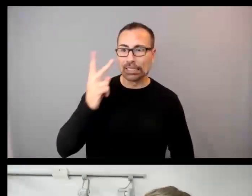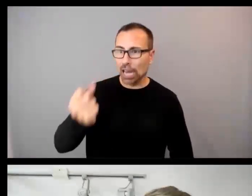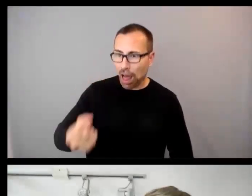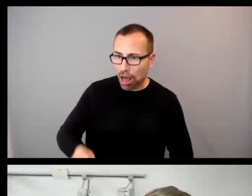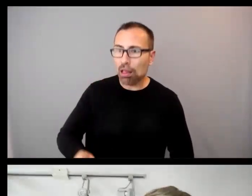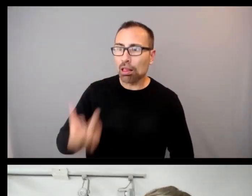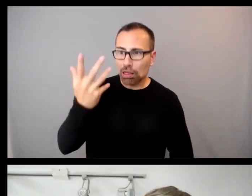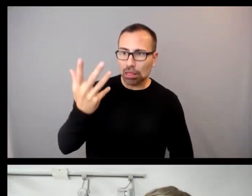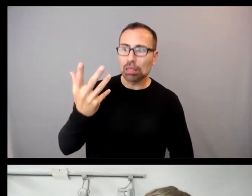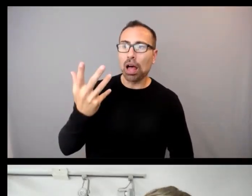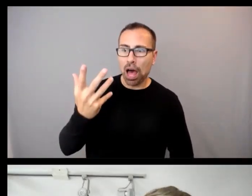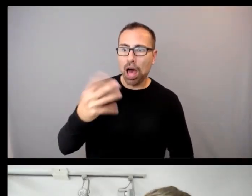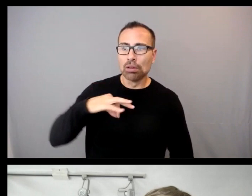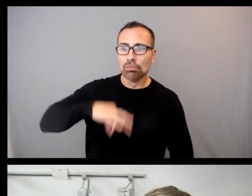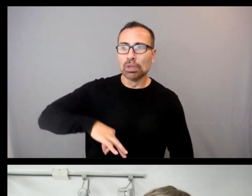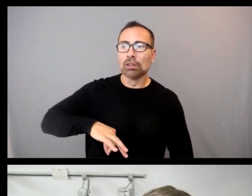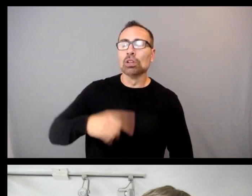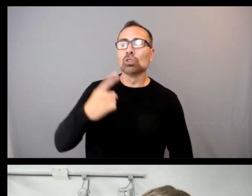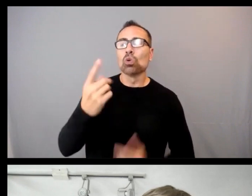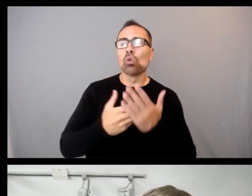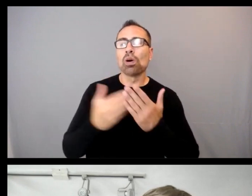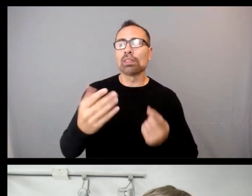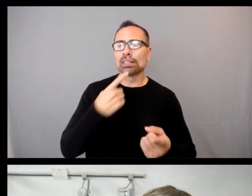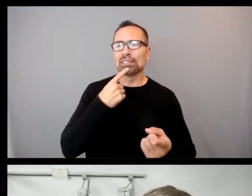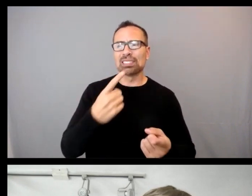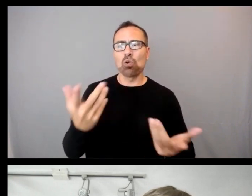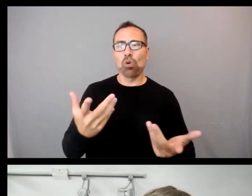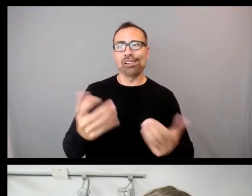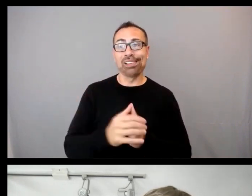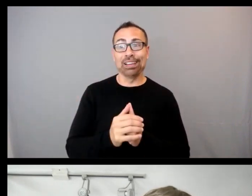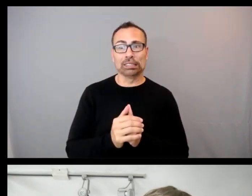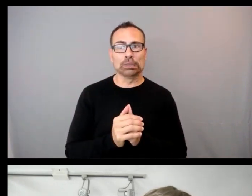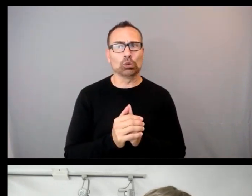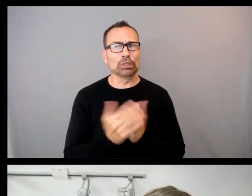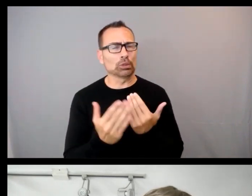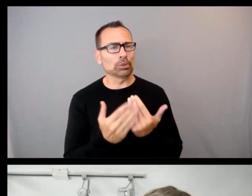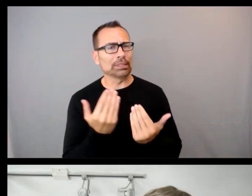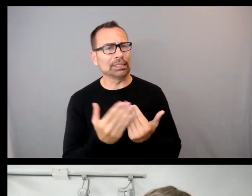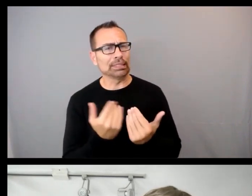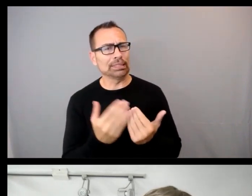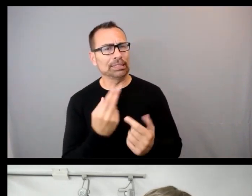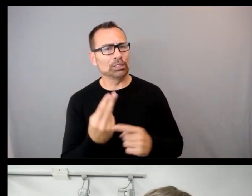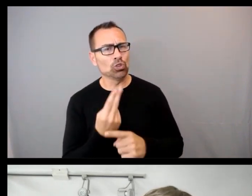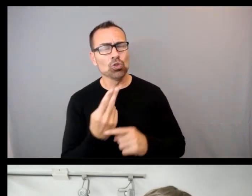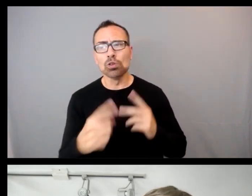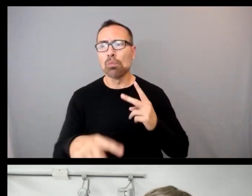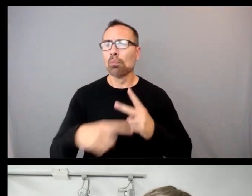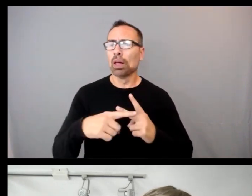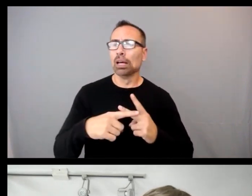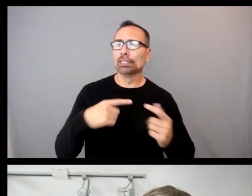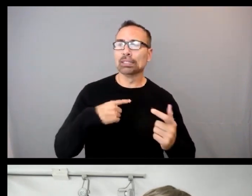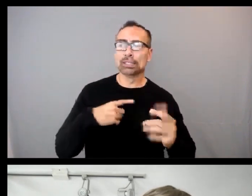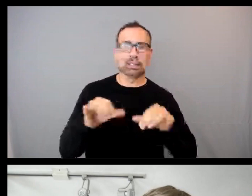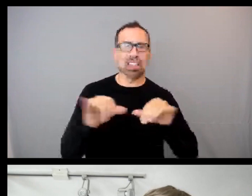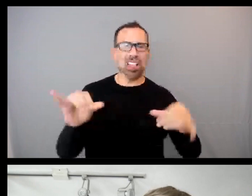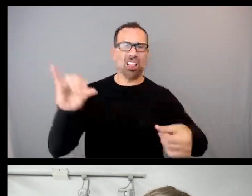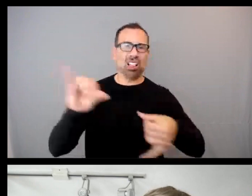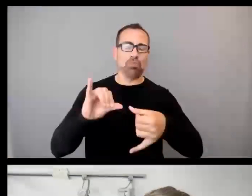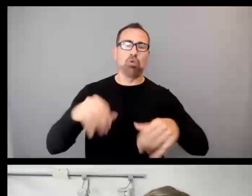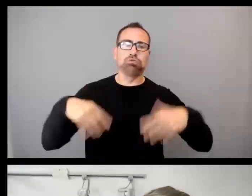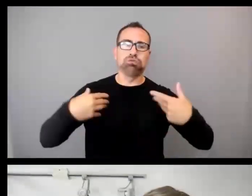he shared with us is that the ease of use, the scalability, he really feels like it's going to lower the barrier